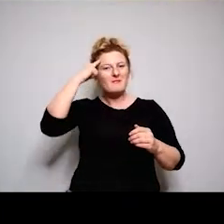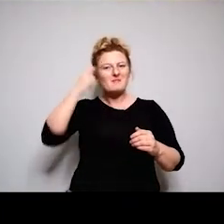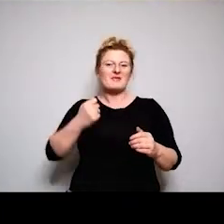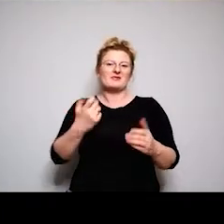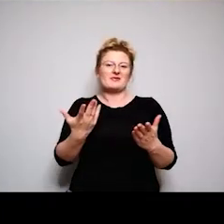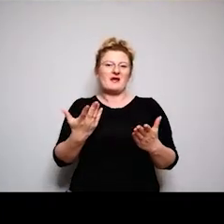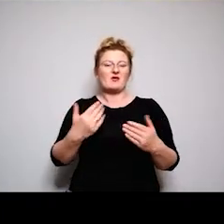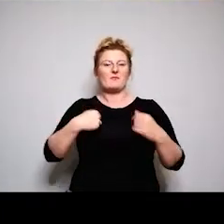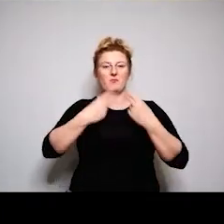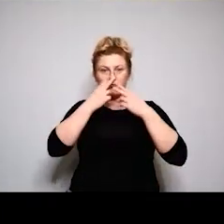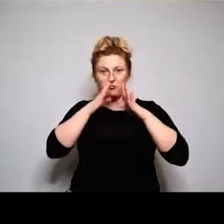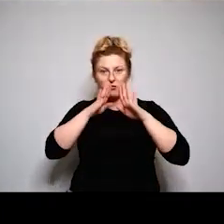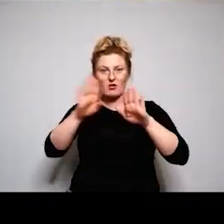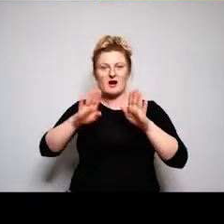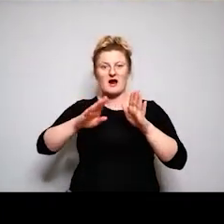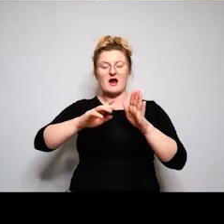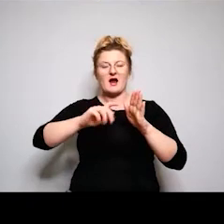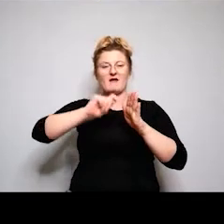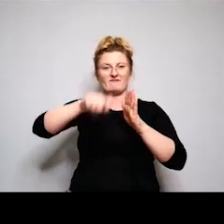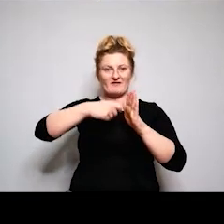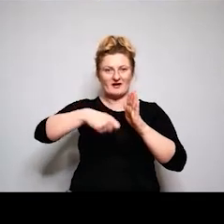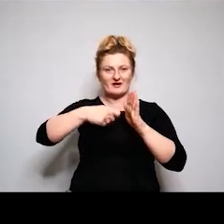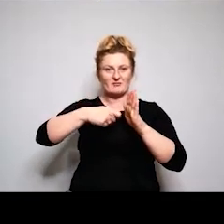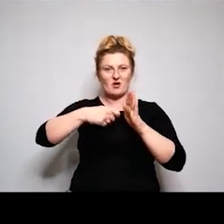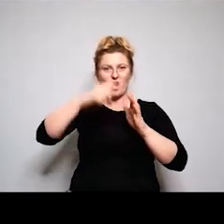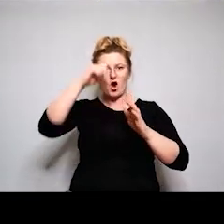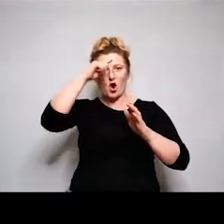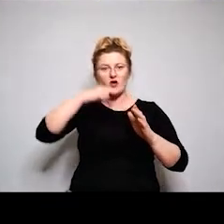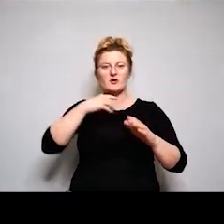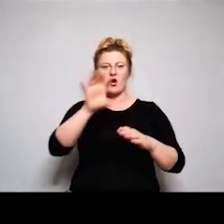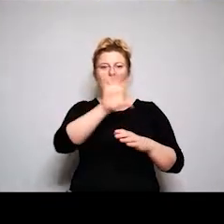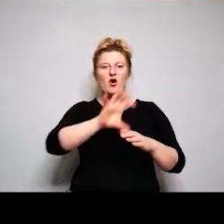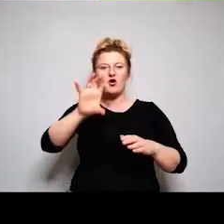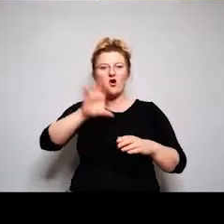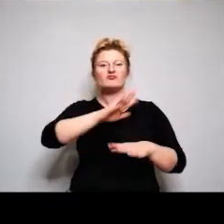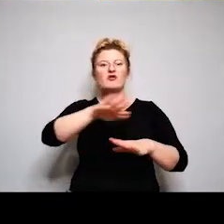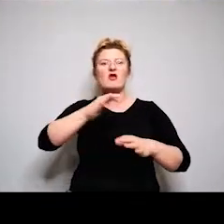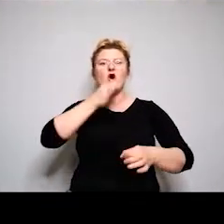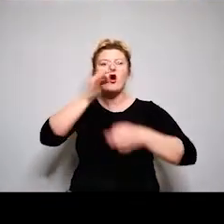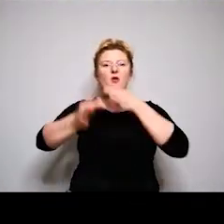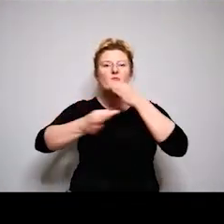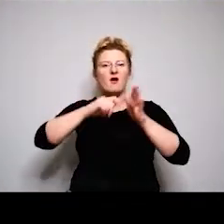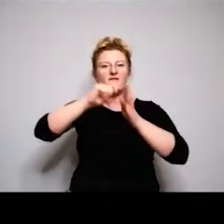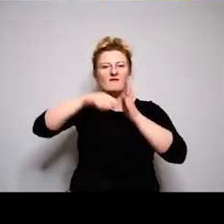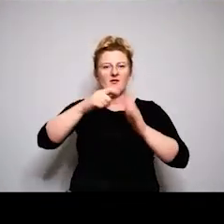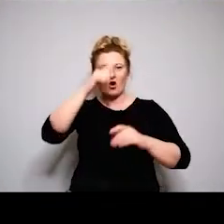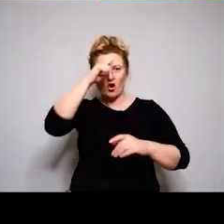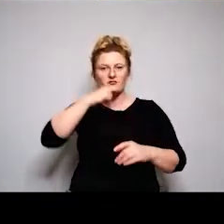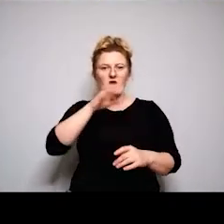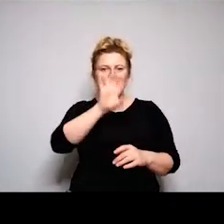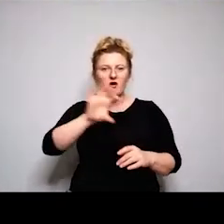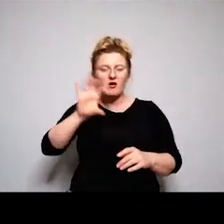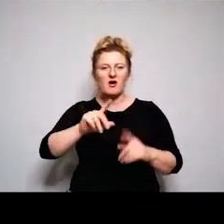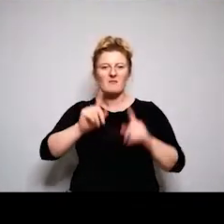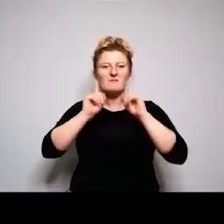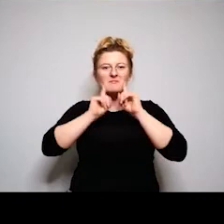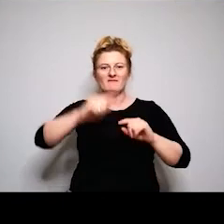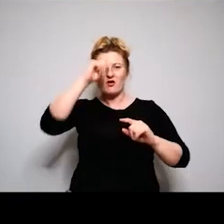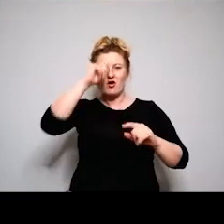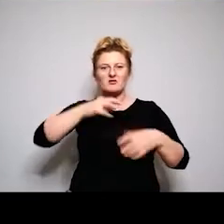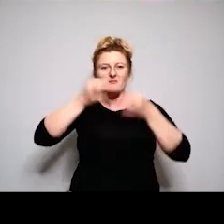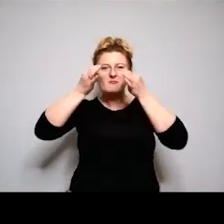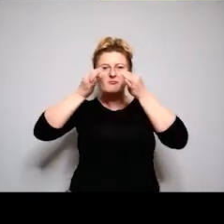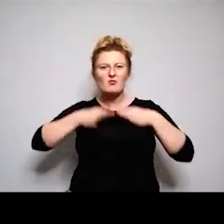they didn't know what was it about. And they were just watching it. And they were in tears. And we asked the